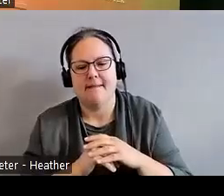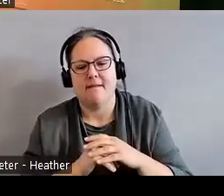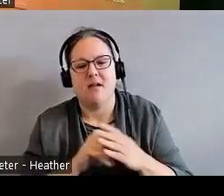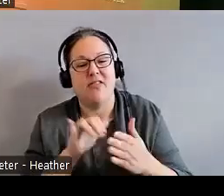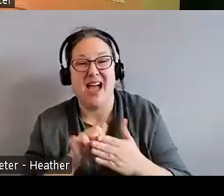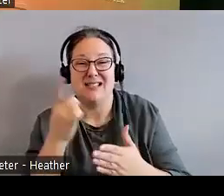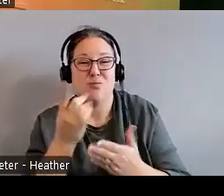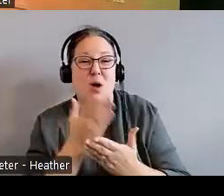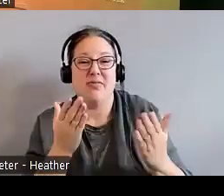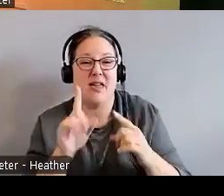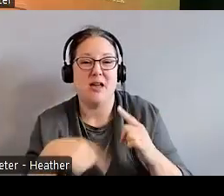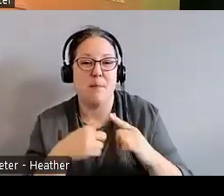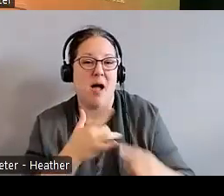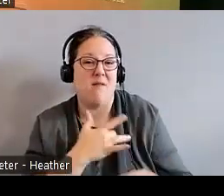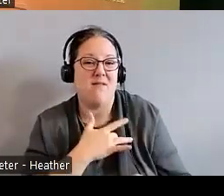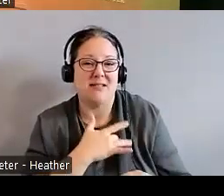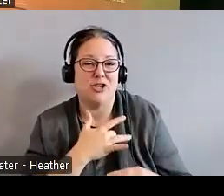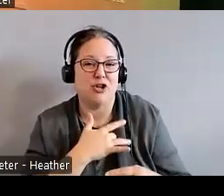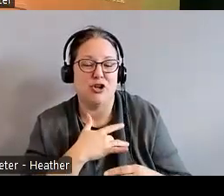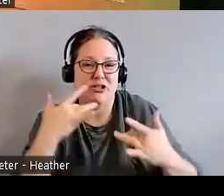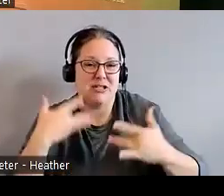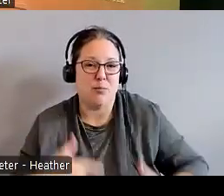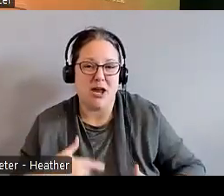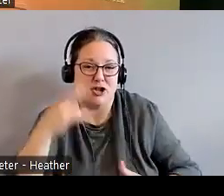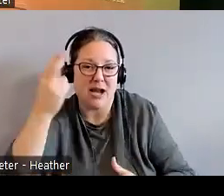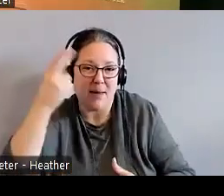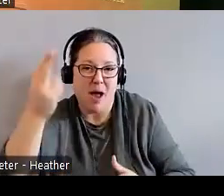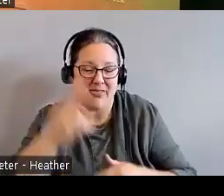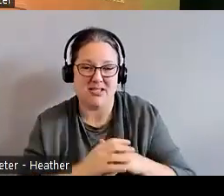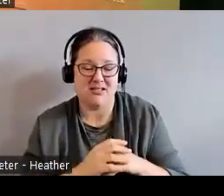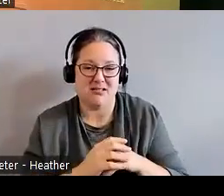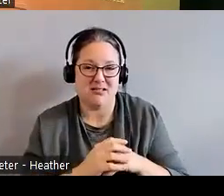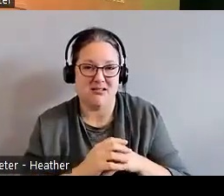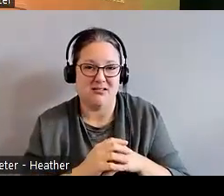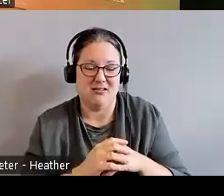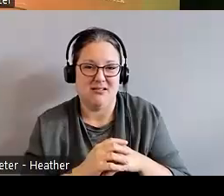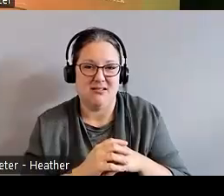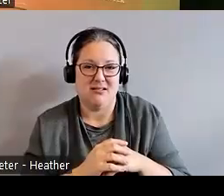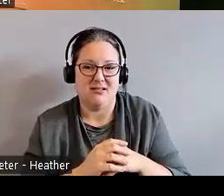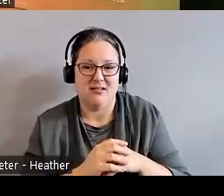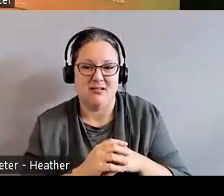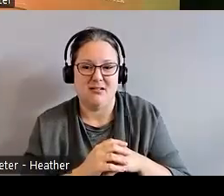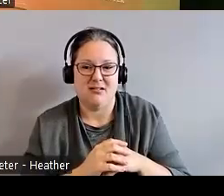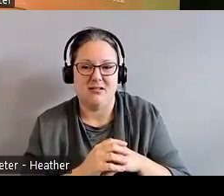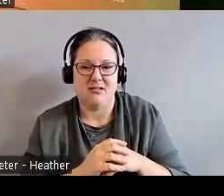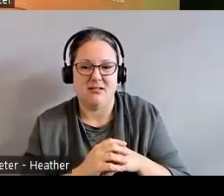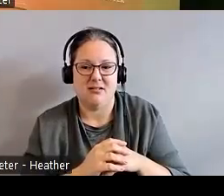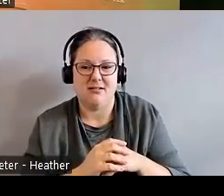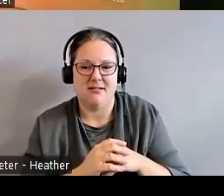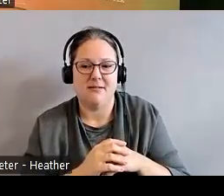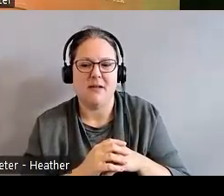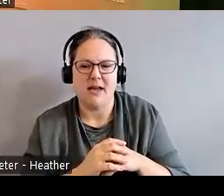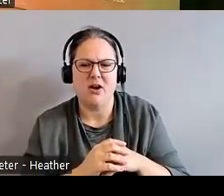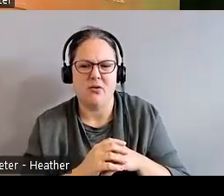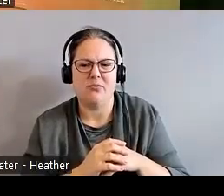depression hypothesis, is that, it actually goes back to my conversation with Jeff